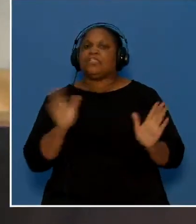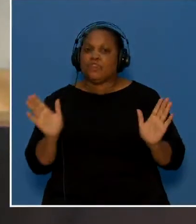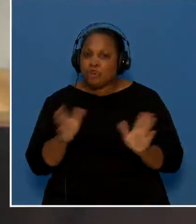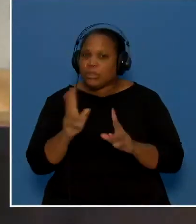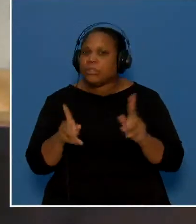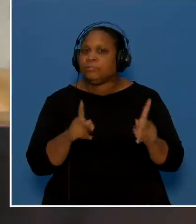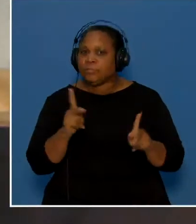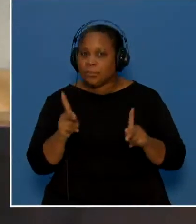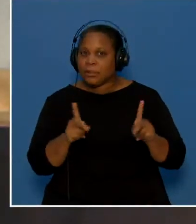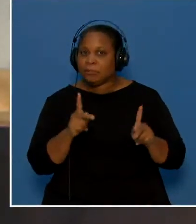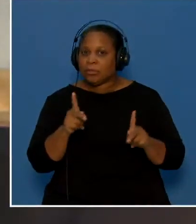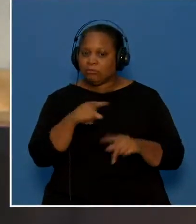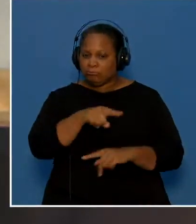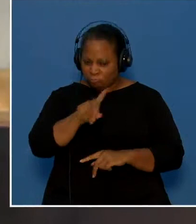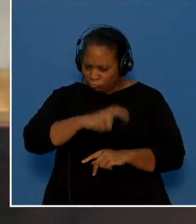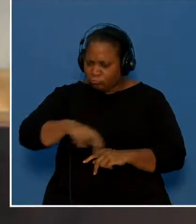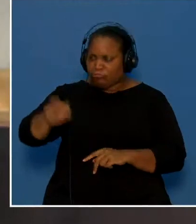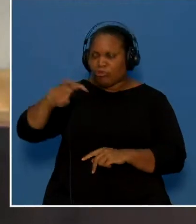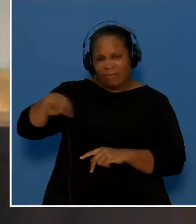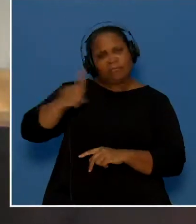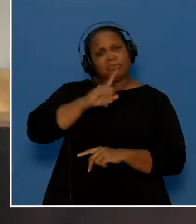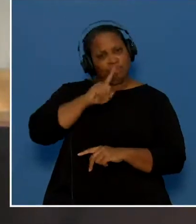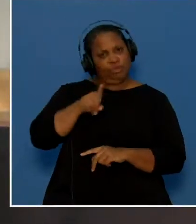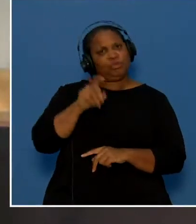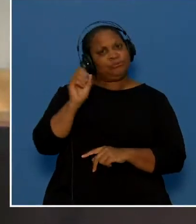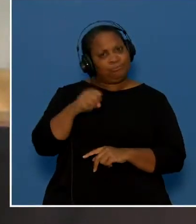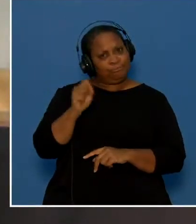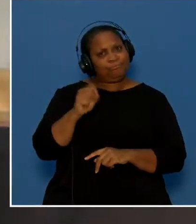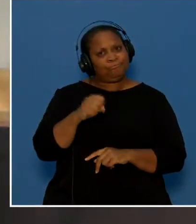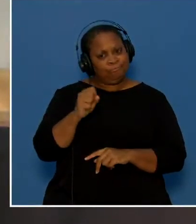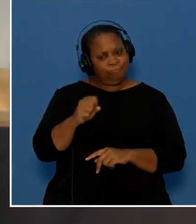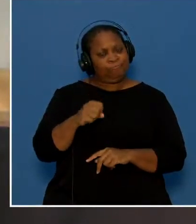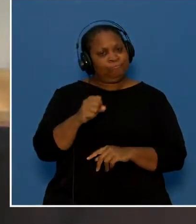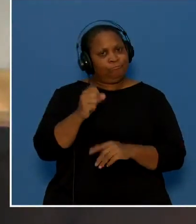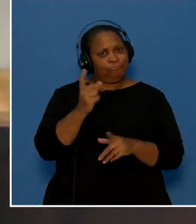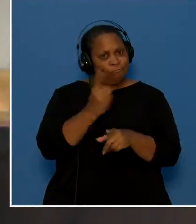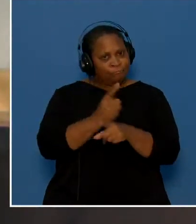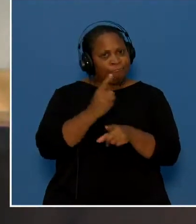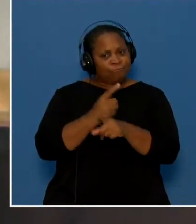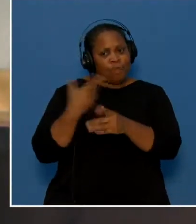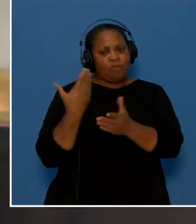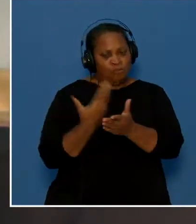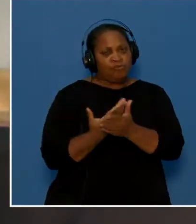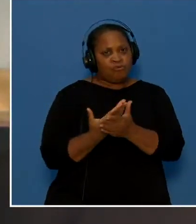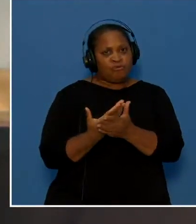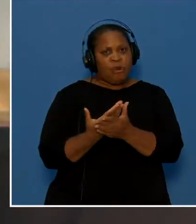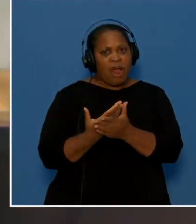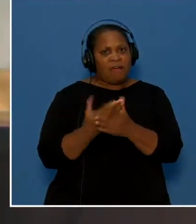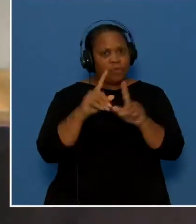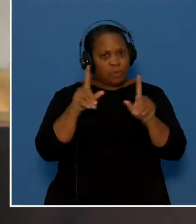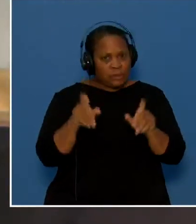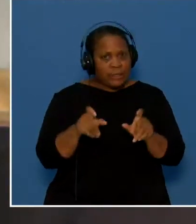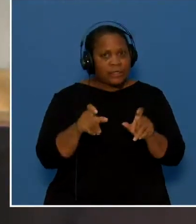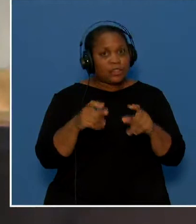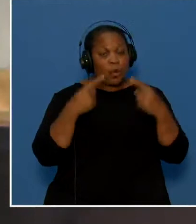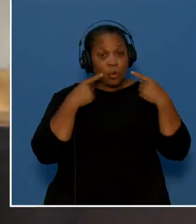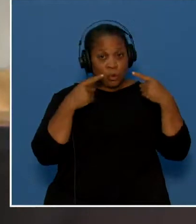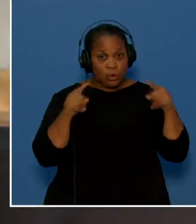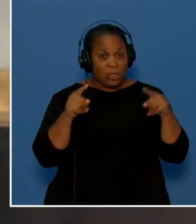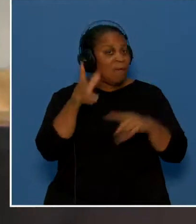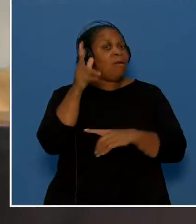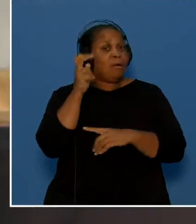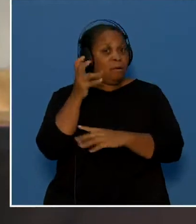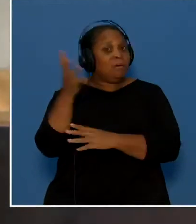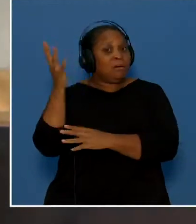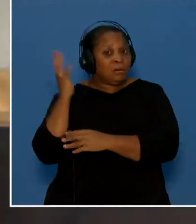persons that are traveling, to ensure that they take steps to have a arrival test. You would have also heard us